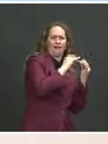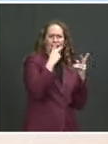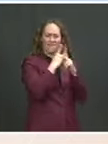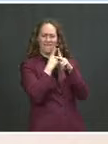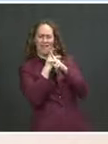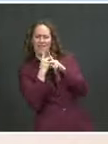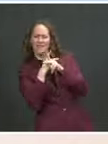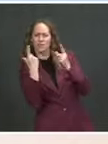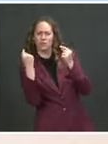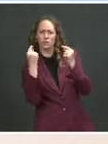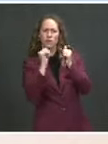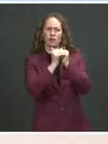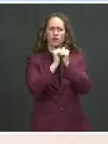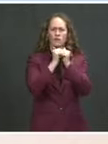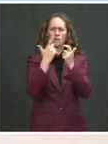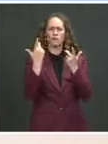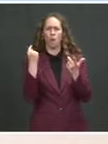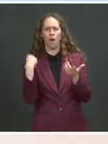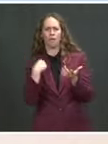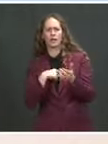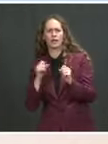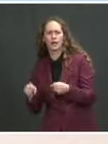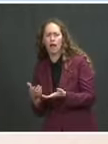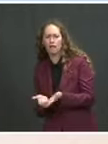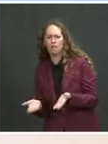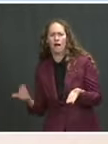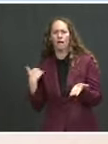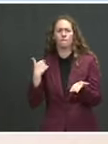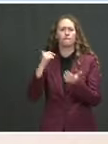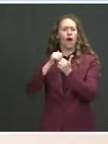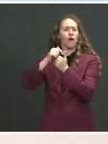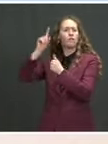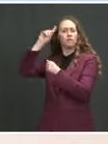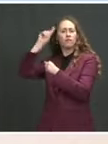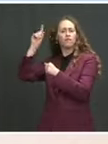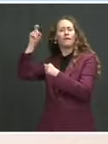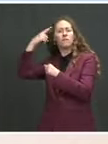whole government response repeatedly. Okay, last one right in the middle. Go ahead.